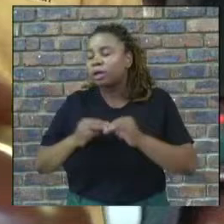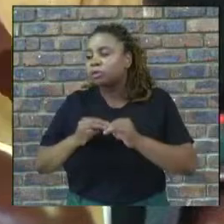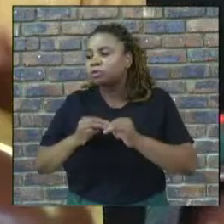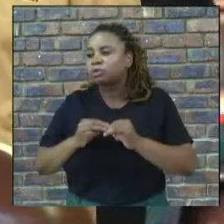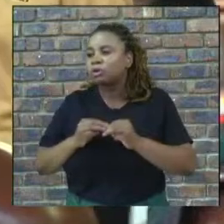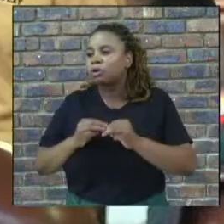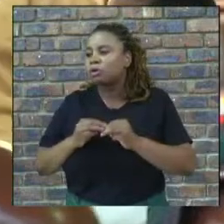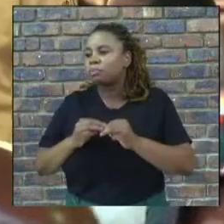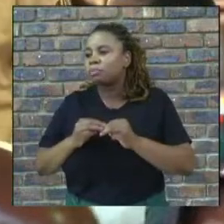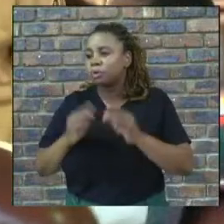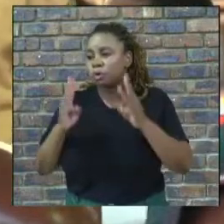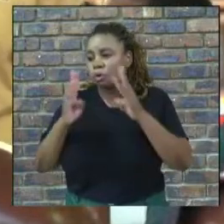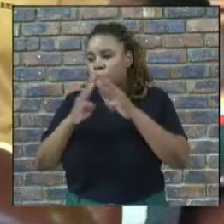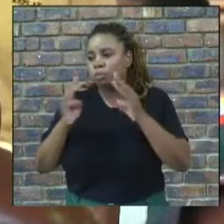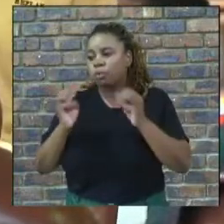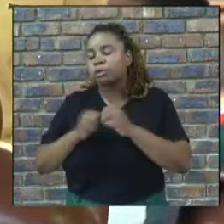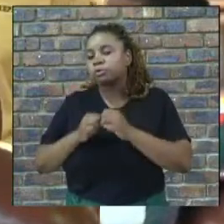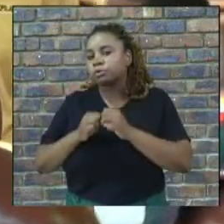kiona putso ya kayo.